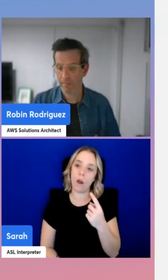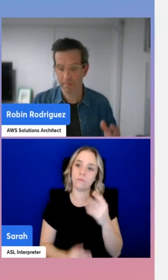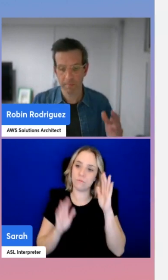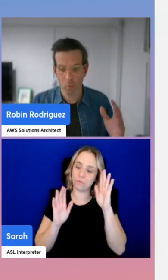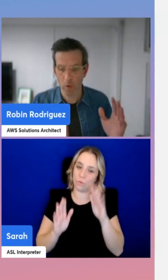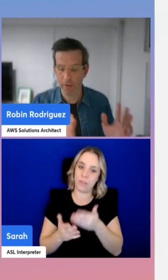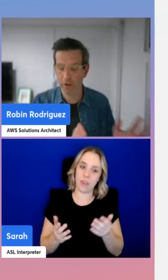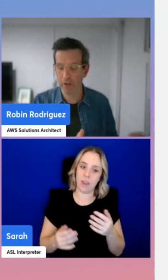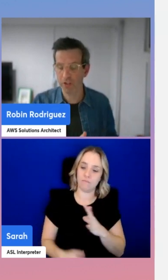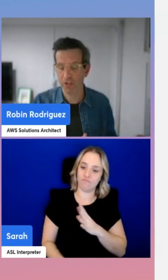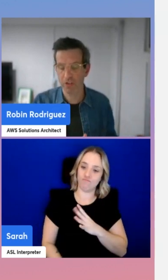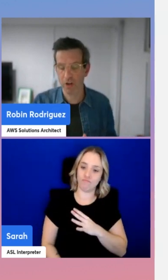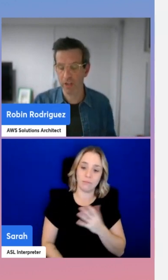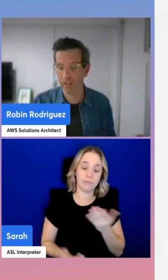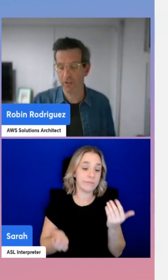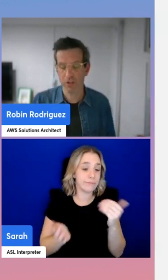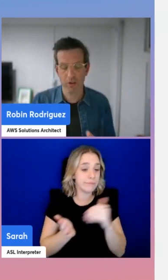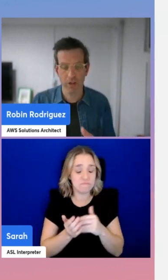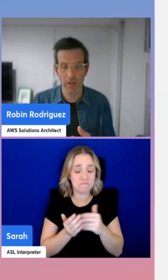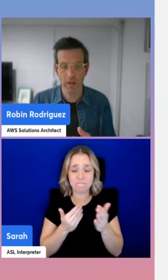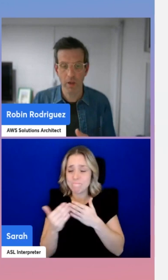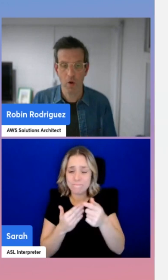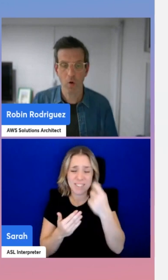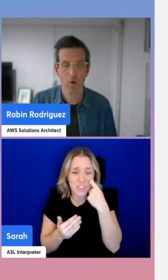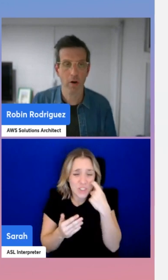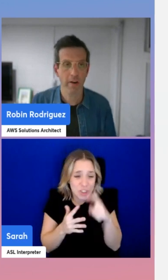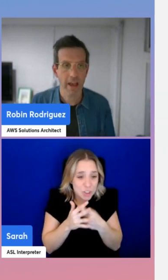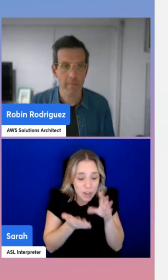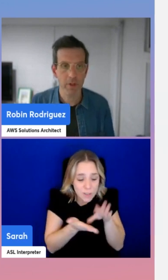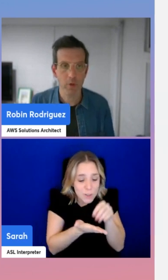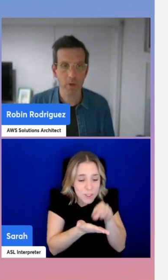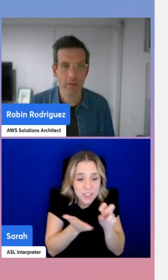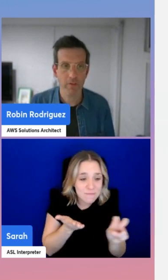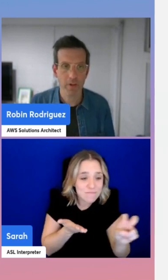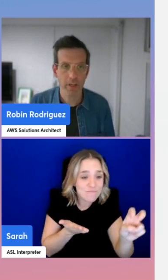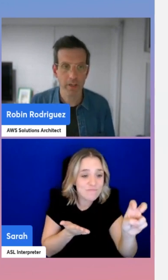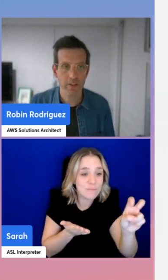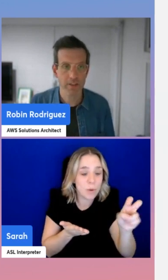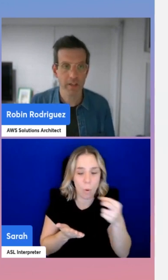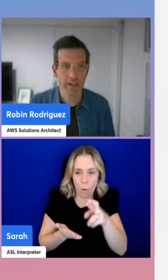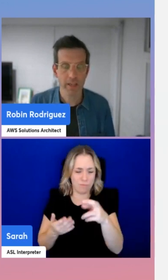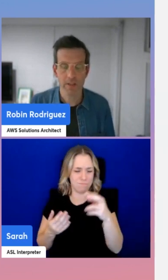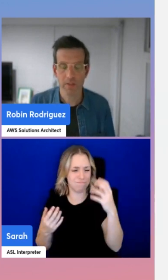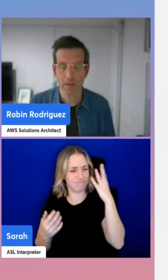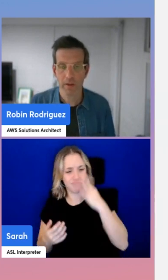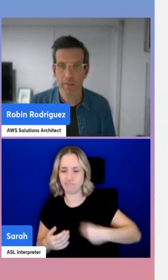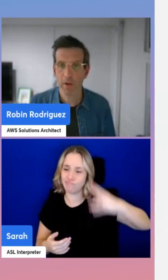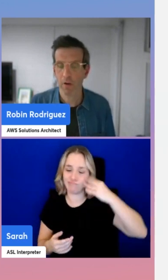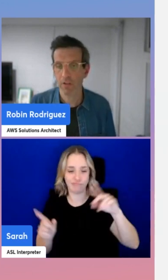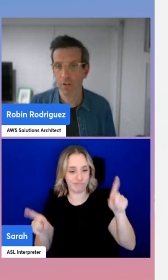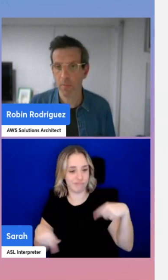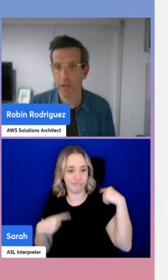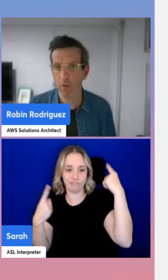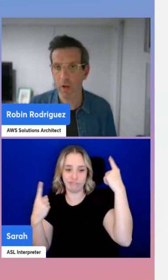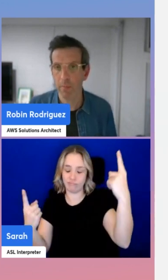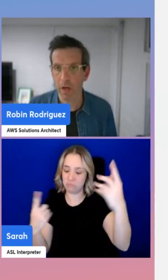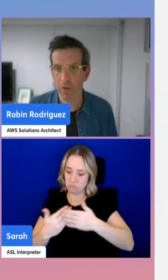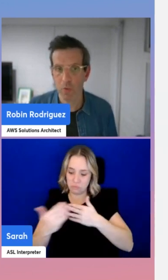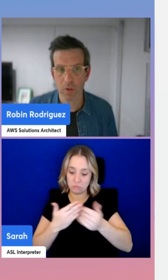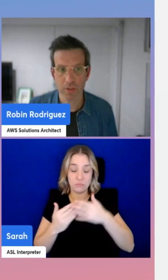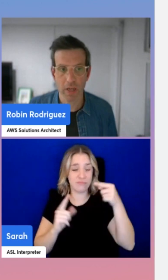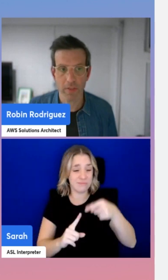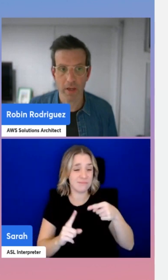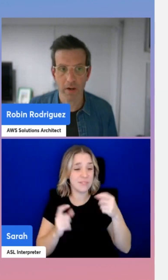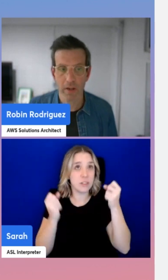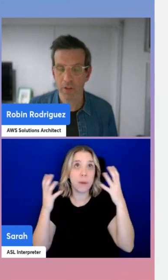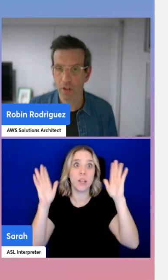again, whether you're just starting this journey or have been doing it for years, is there are so many great